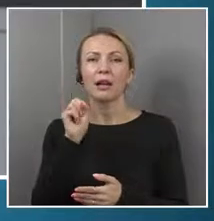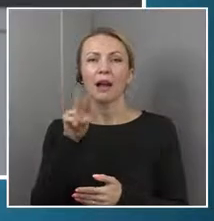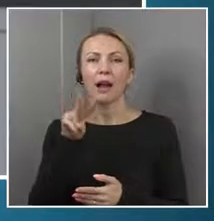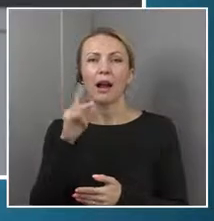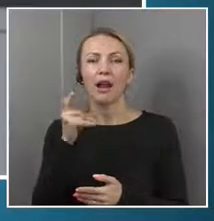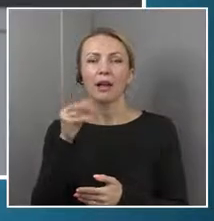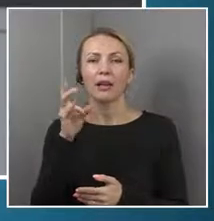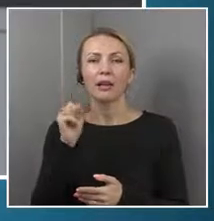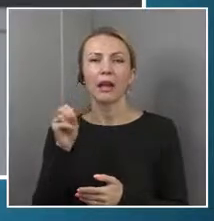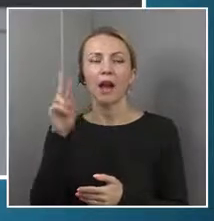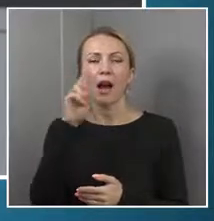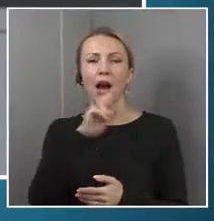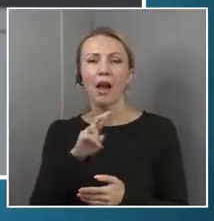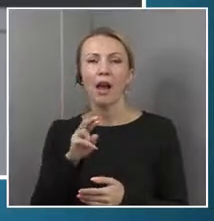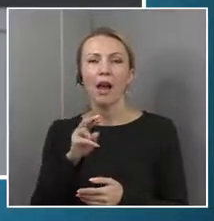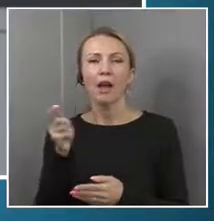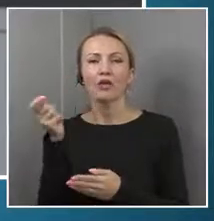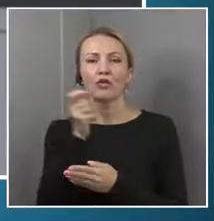art, is